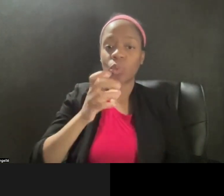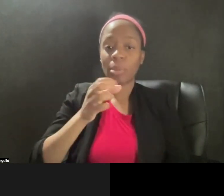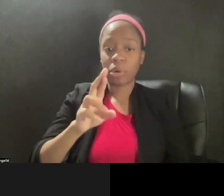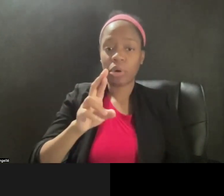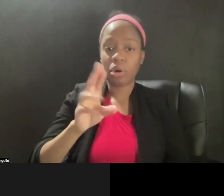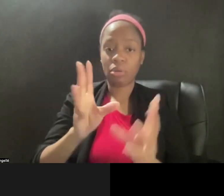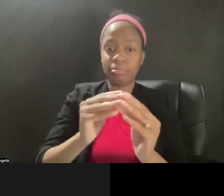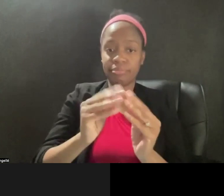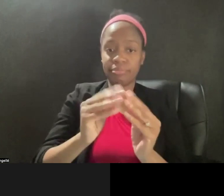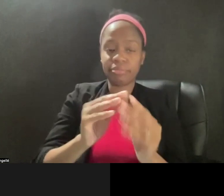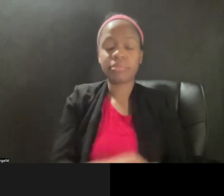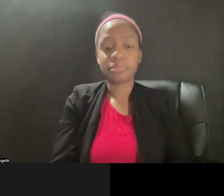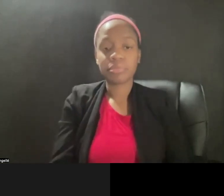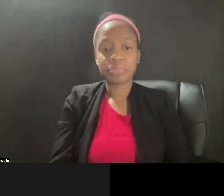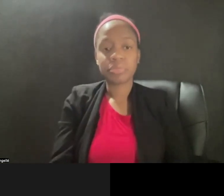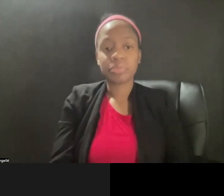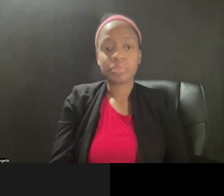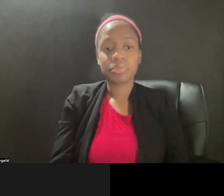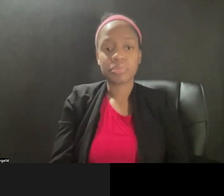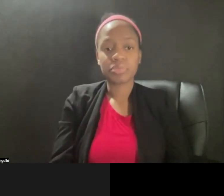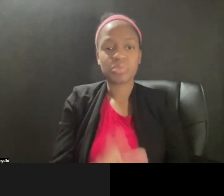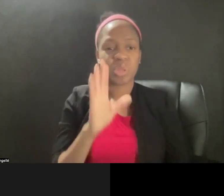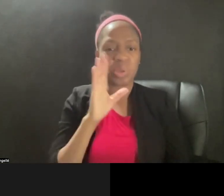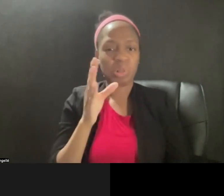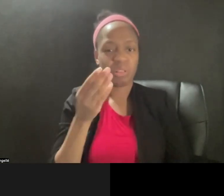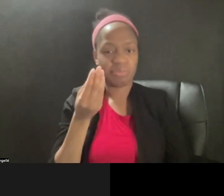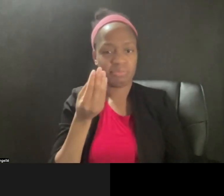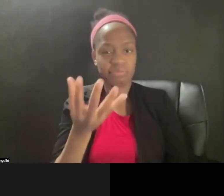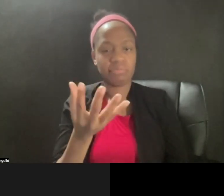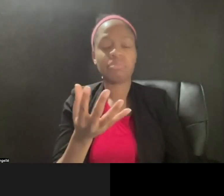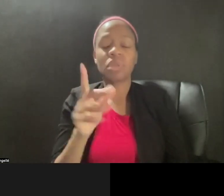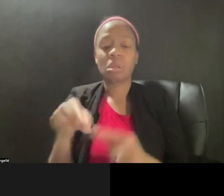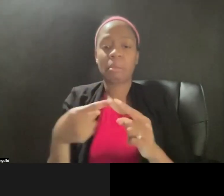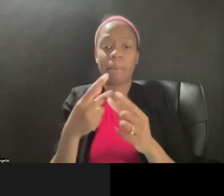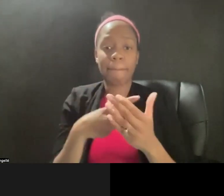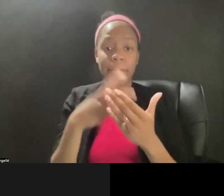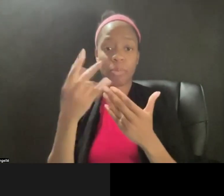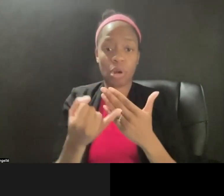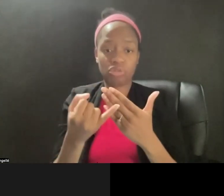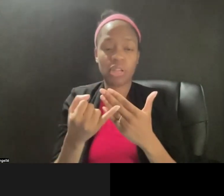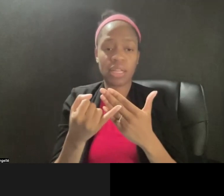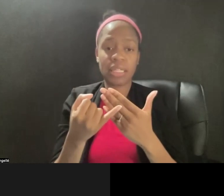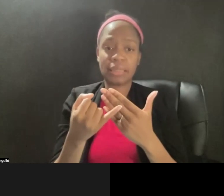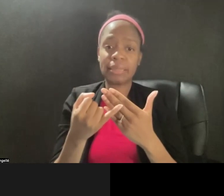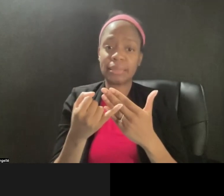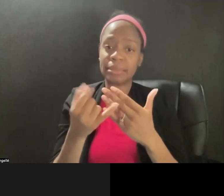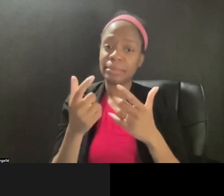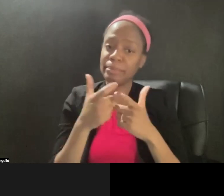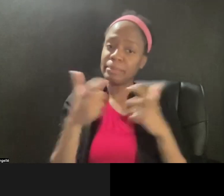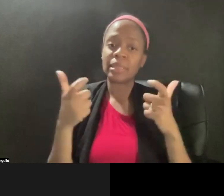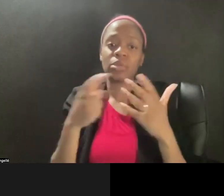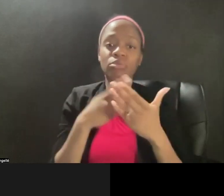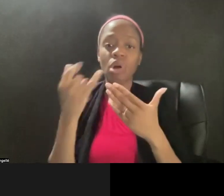to just tell you a little bit about the project. The project is certainly ambitious. We